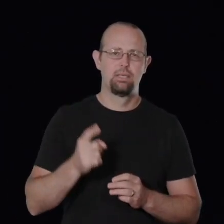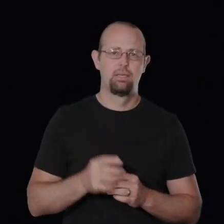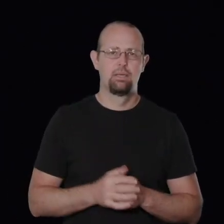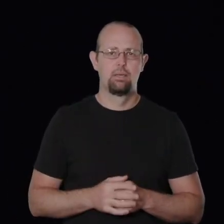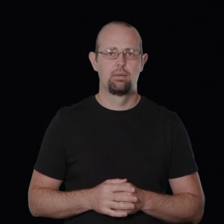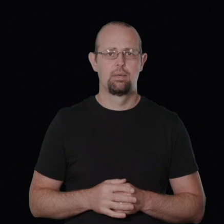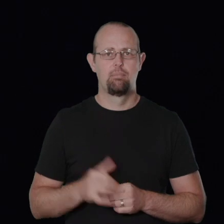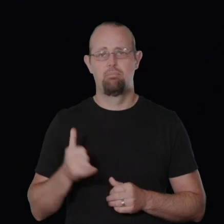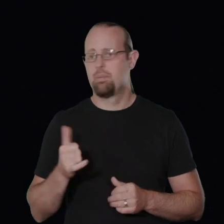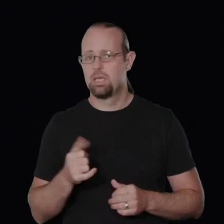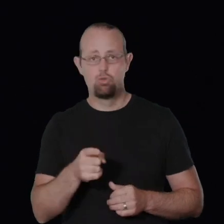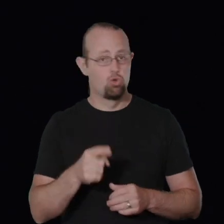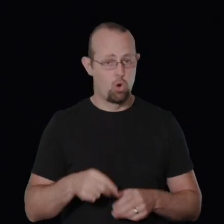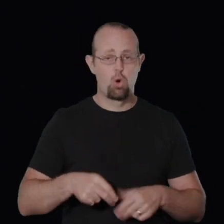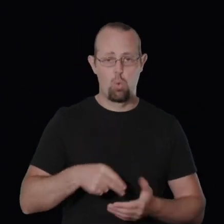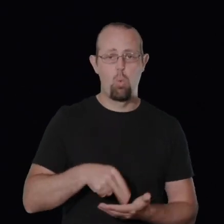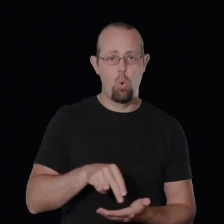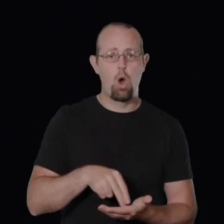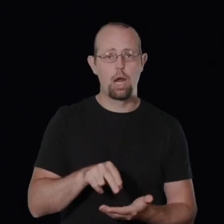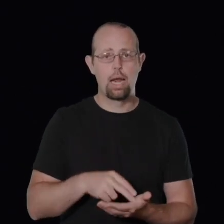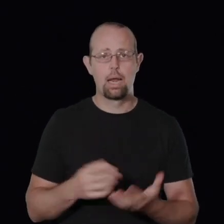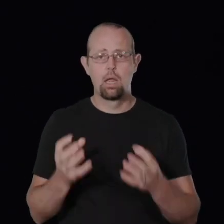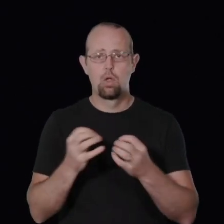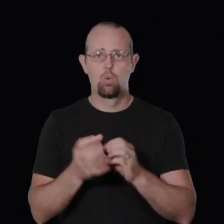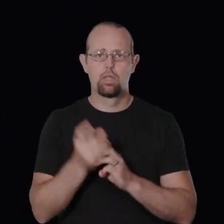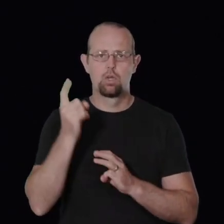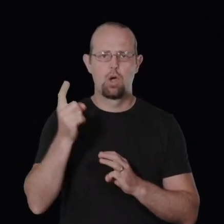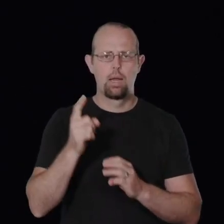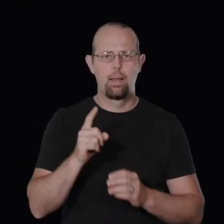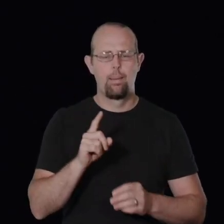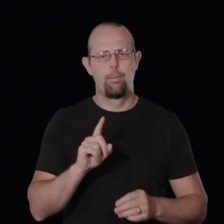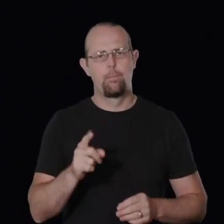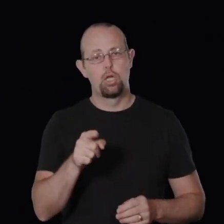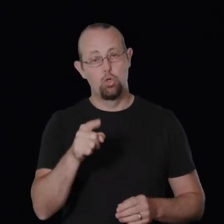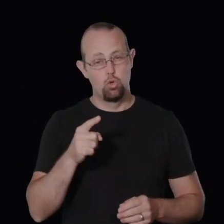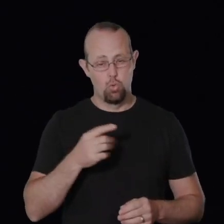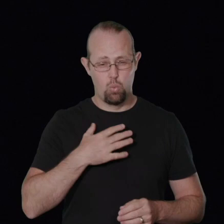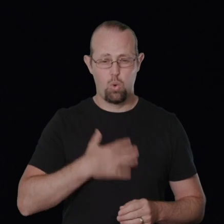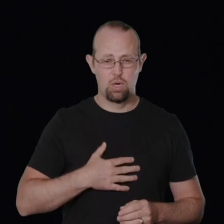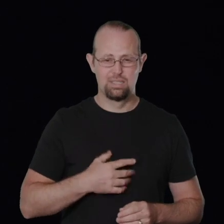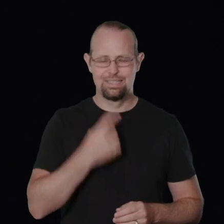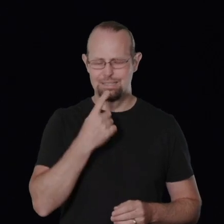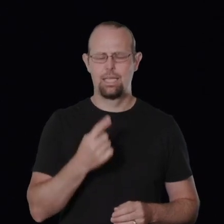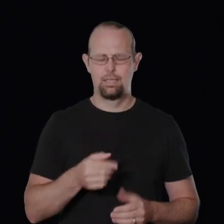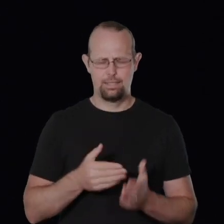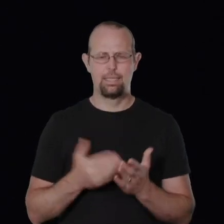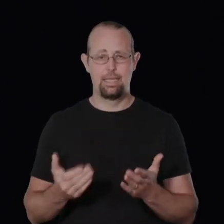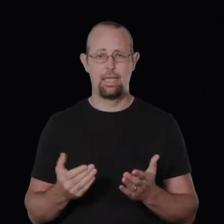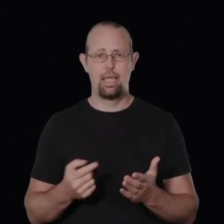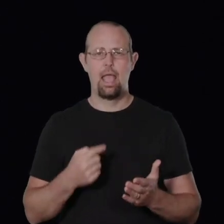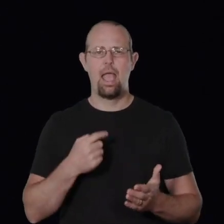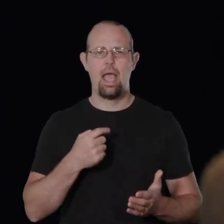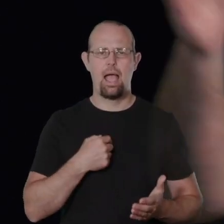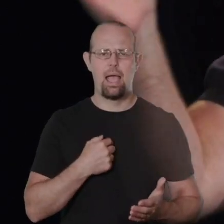to really reestablish a vital daily connection with God and His Spirit through His book, the